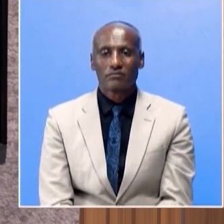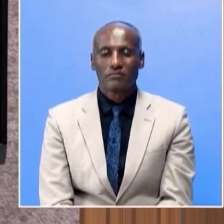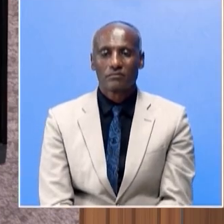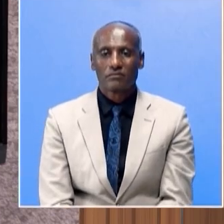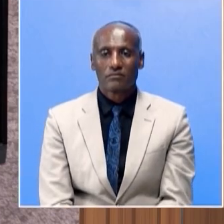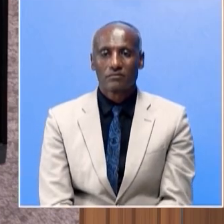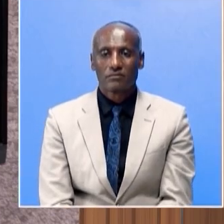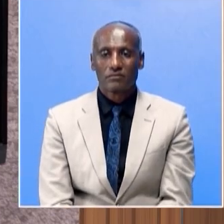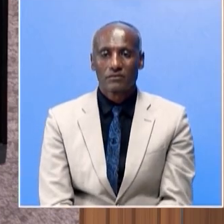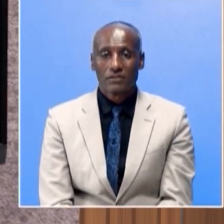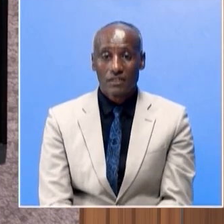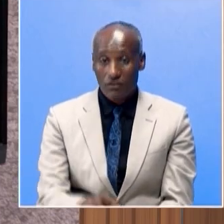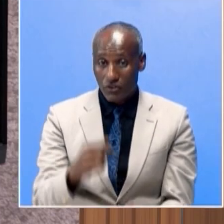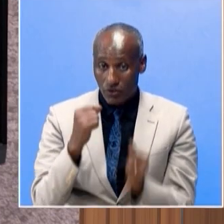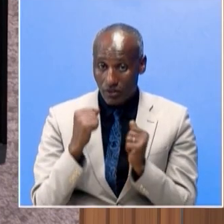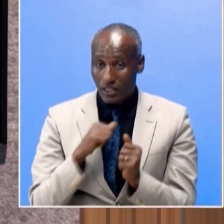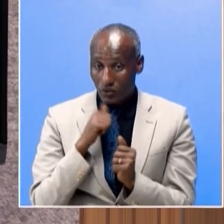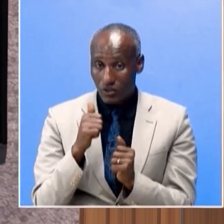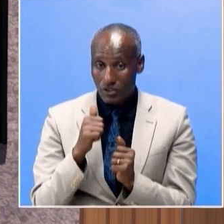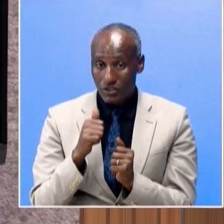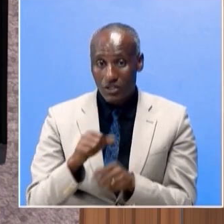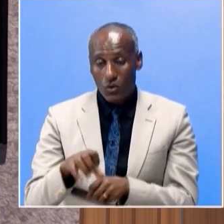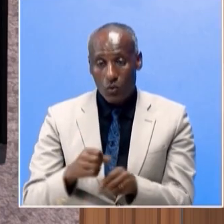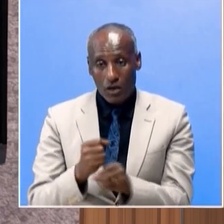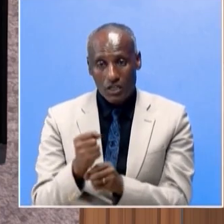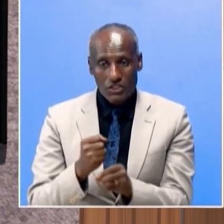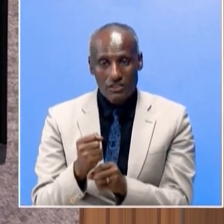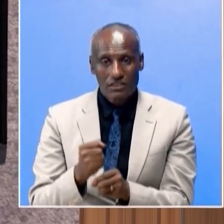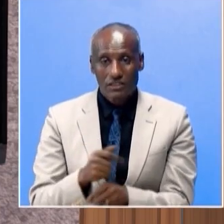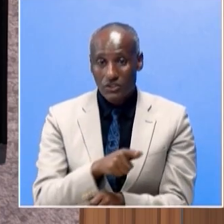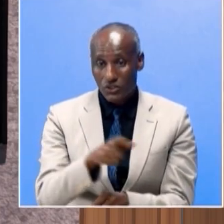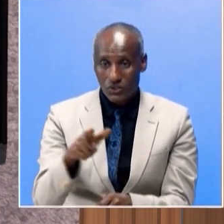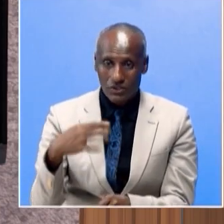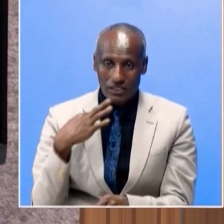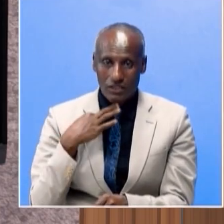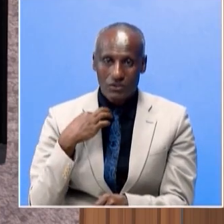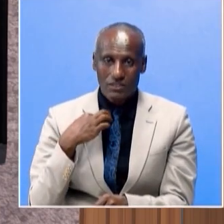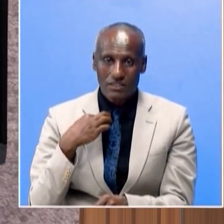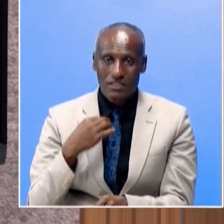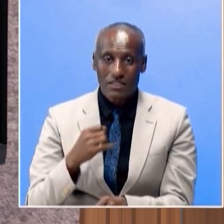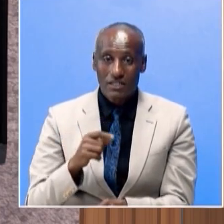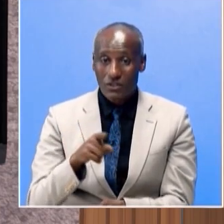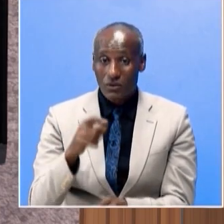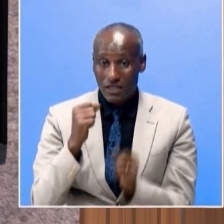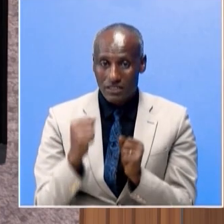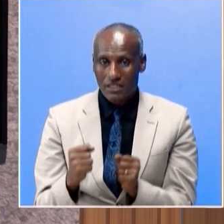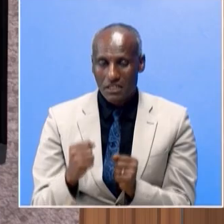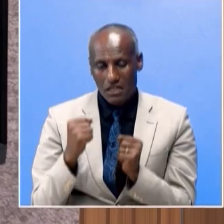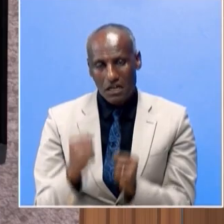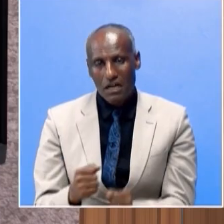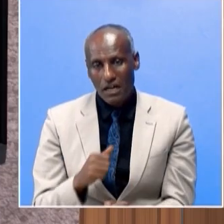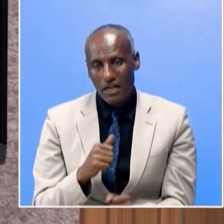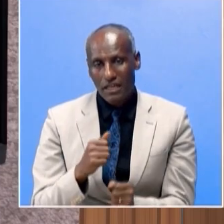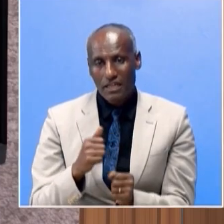Look, if you cannot wash your clothes, you can say what? I cannot wash my clothes. This is just for example, okay? Is it